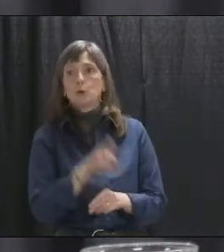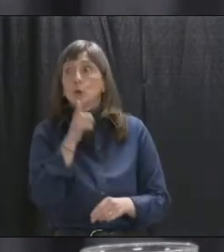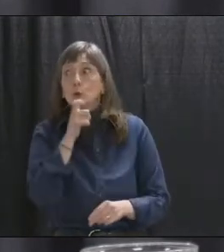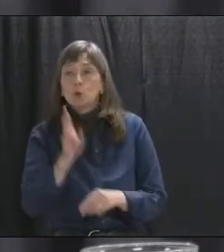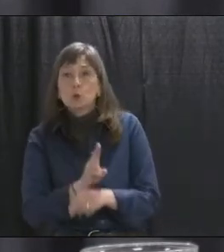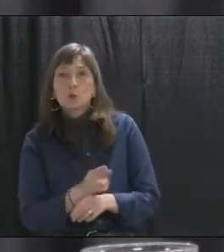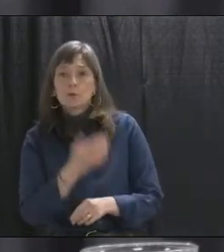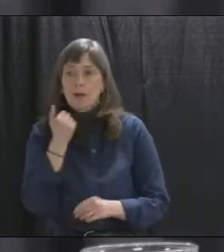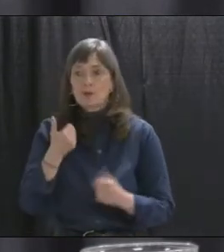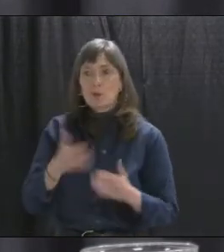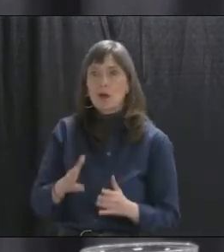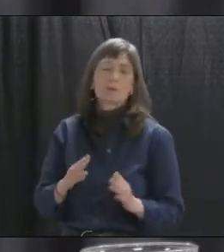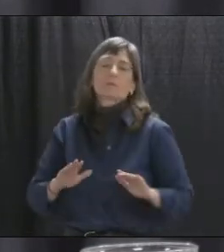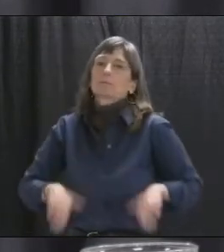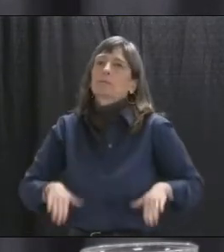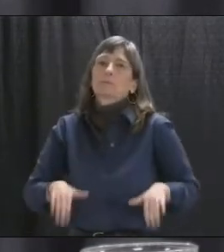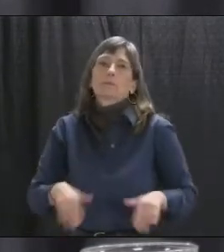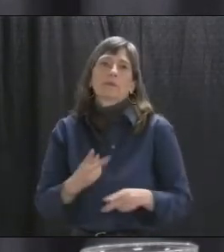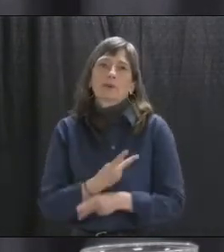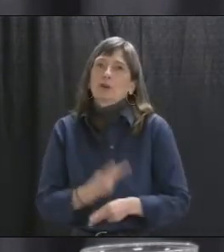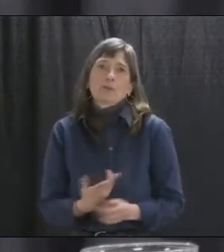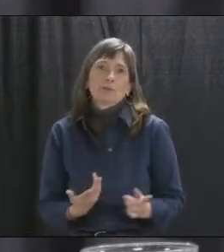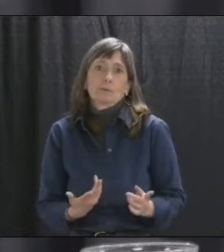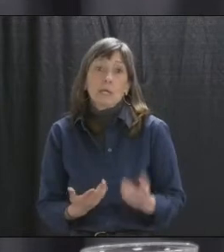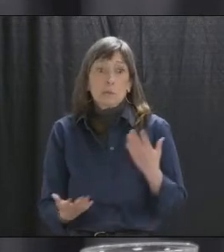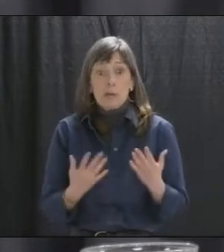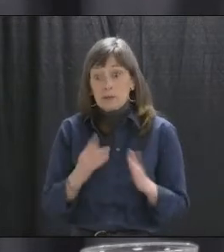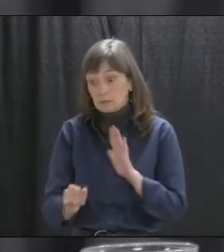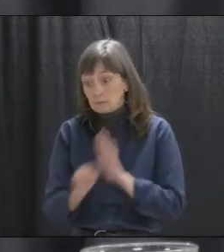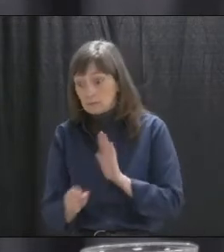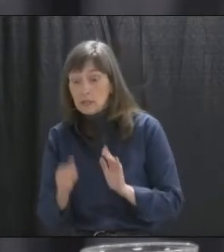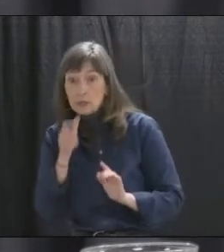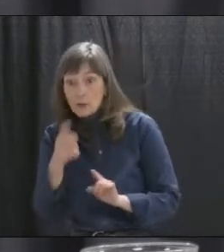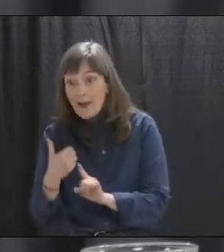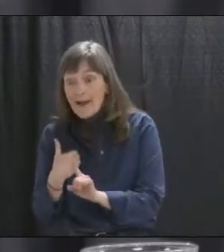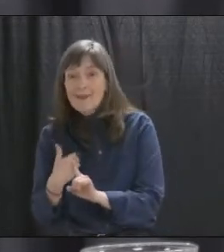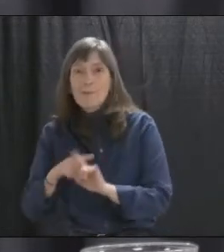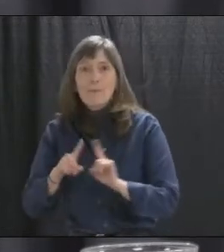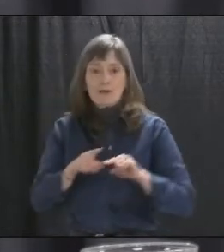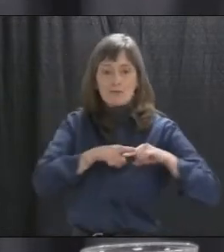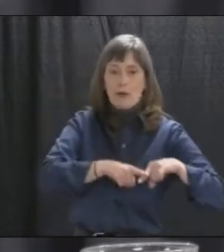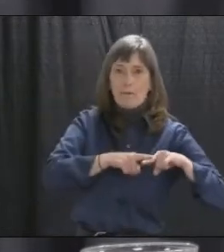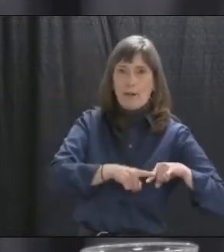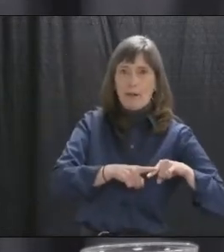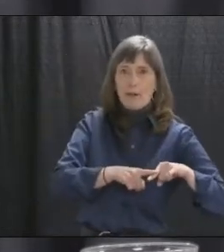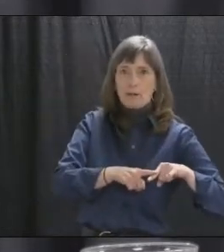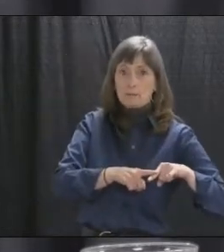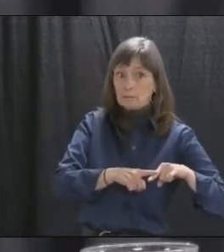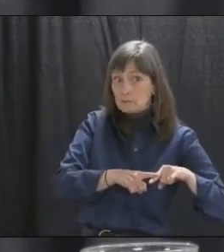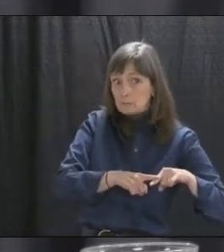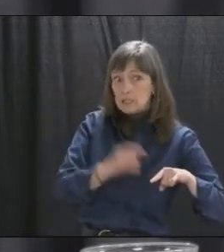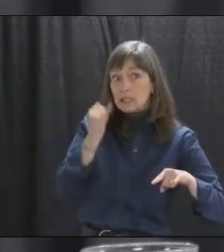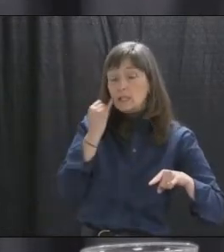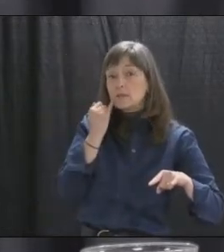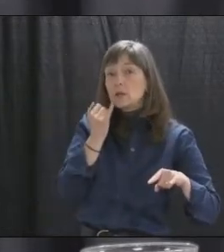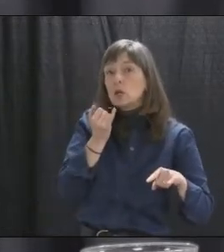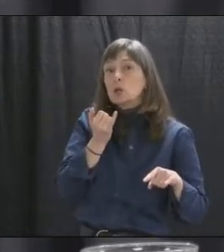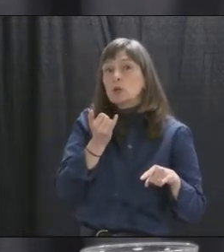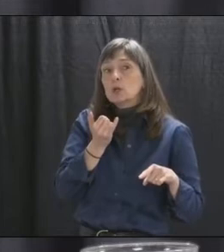with these tests is that they can be quite good at detecting who's got it, but they may be way less reliable at detecting those people